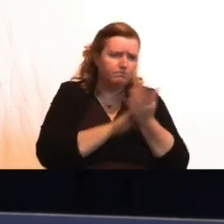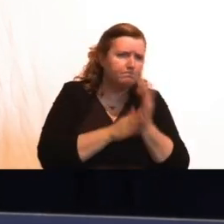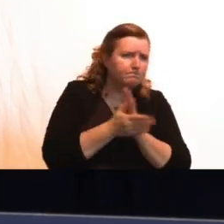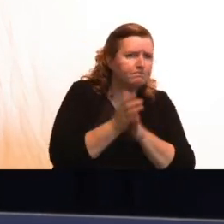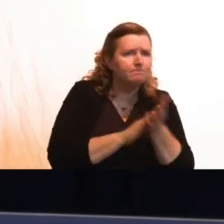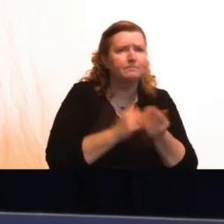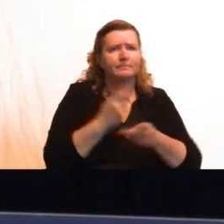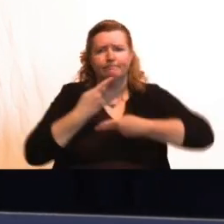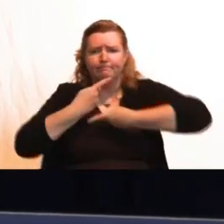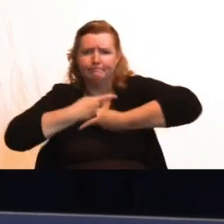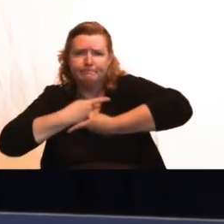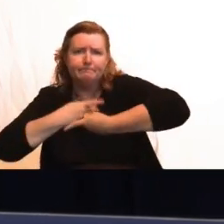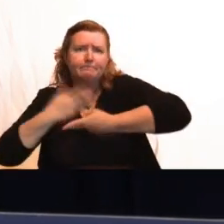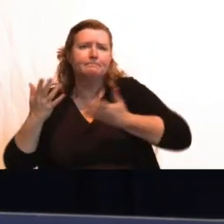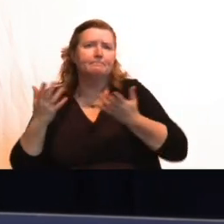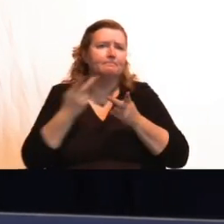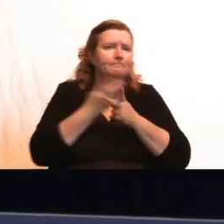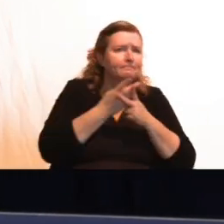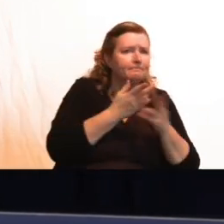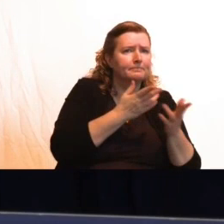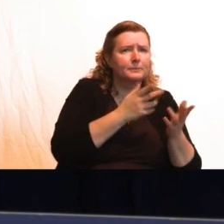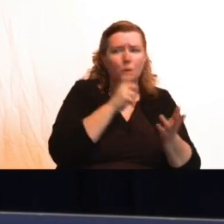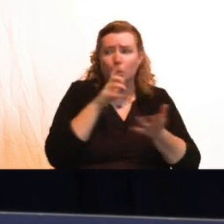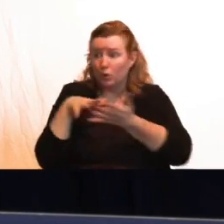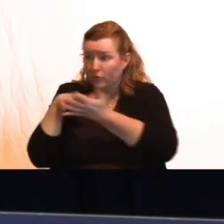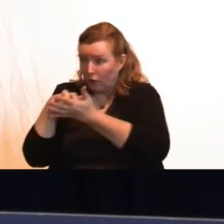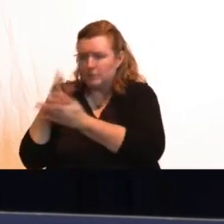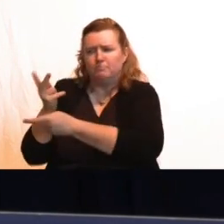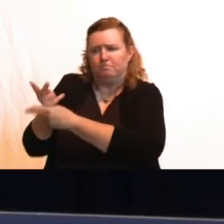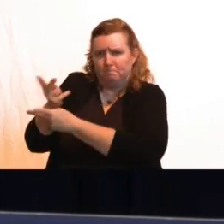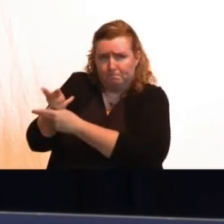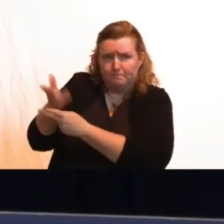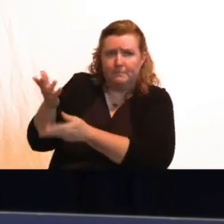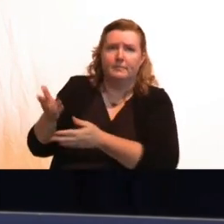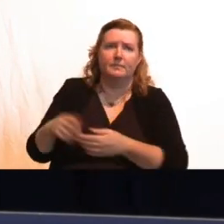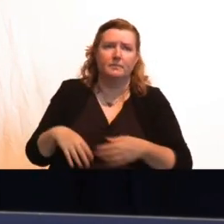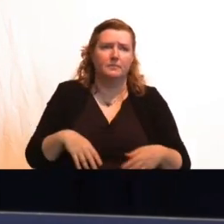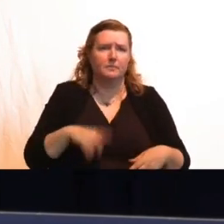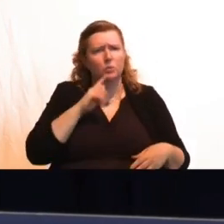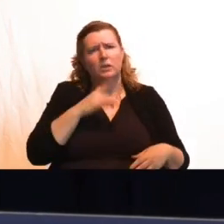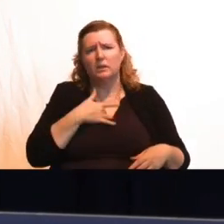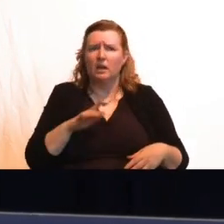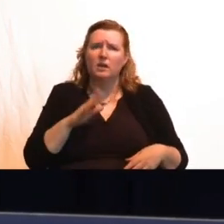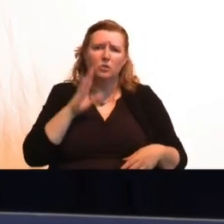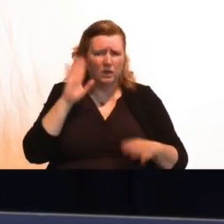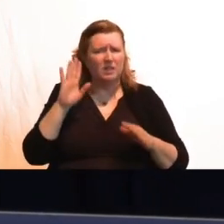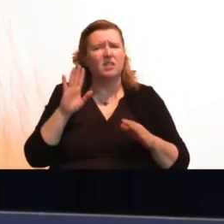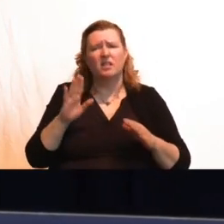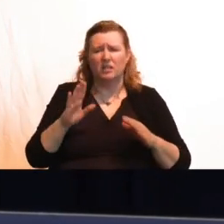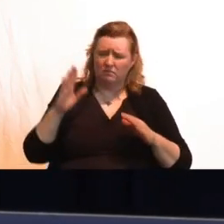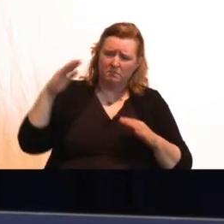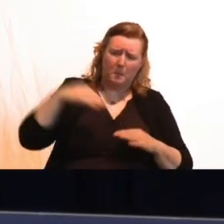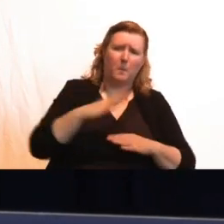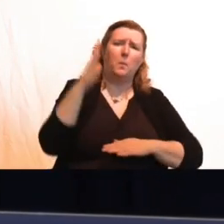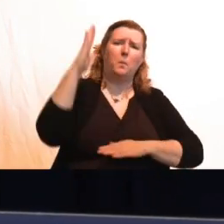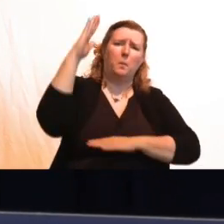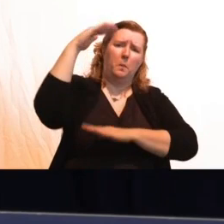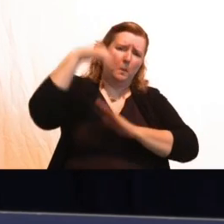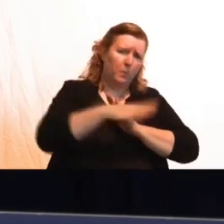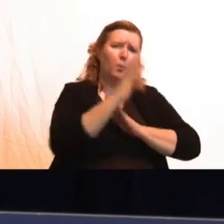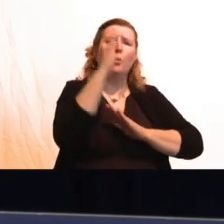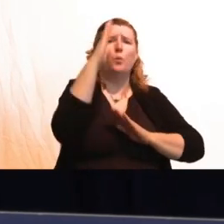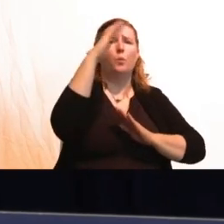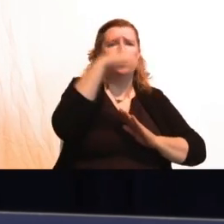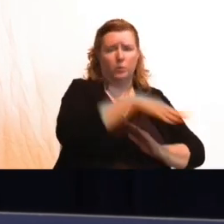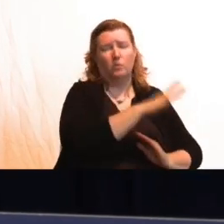in COVID-19 activity, so it will be important that we all continue to be aware of the activity levels and adjust